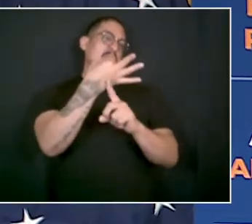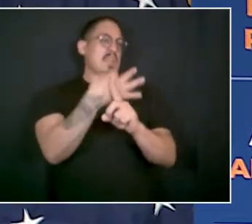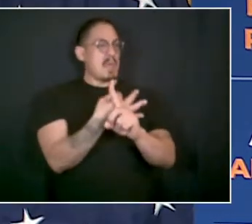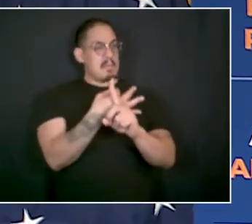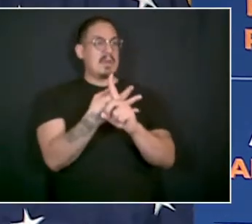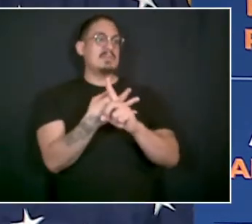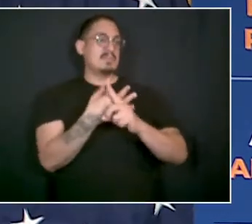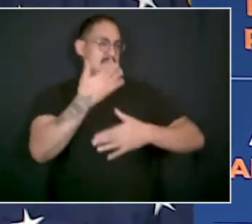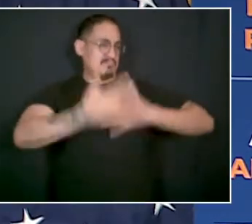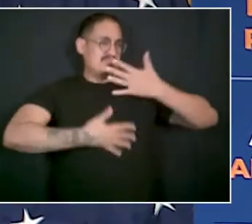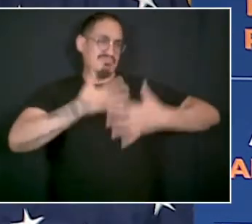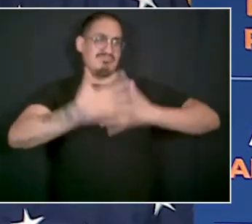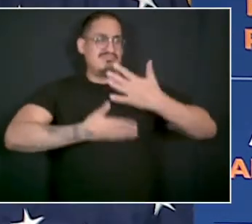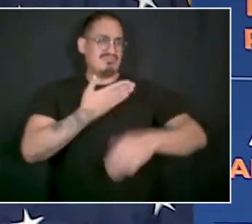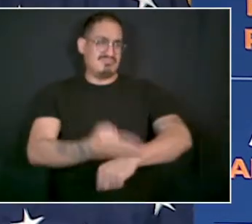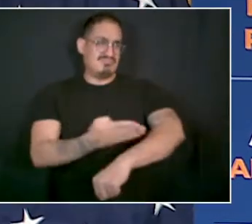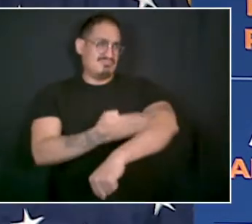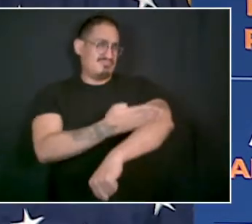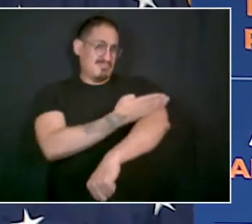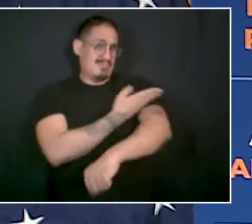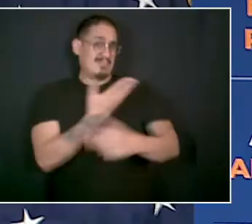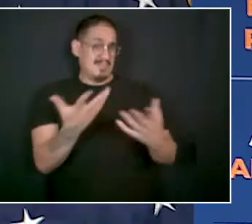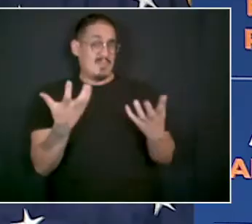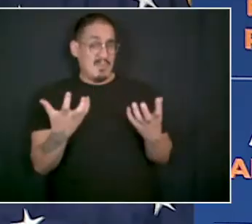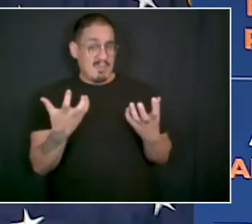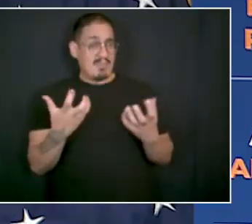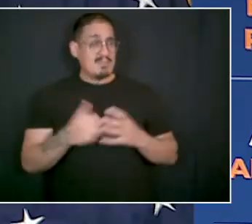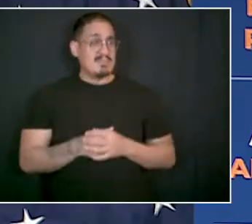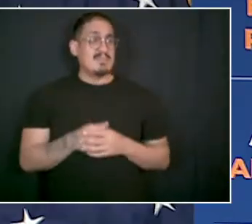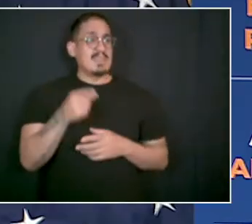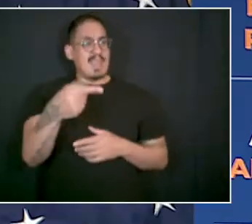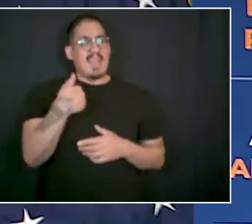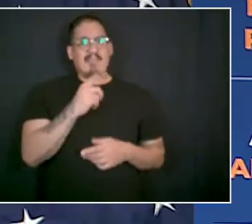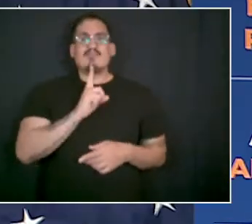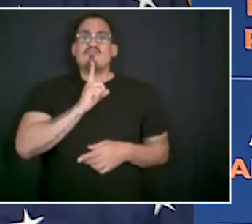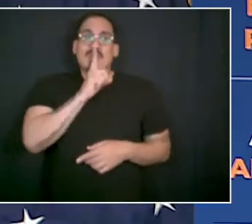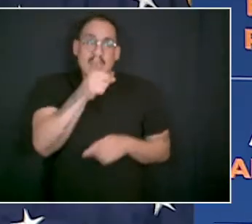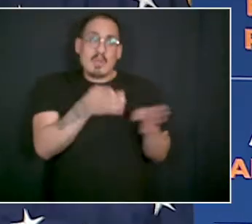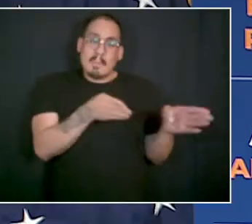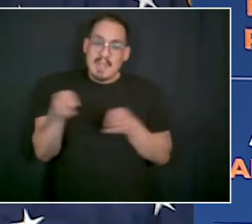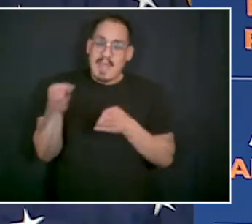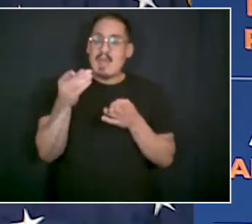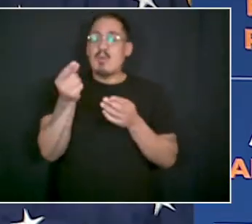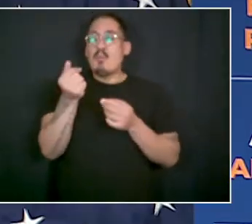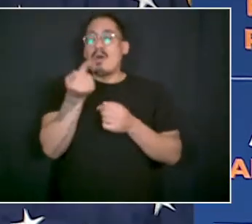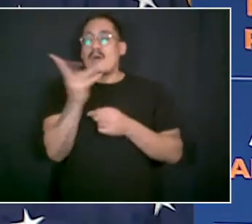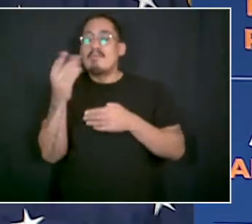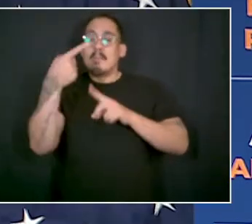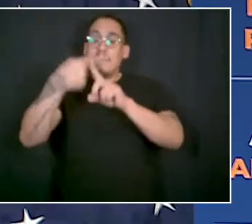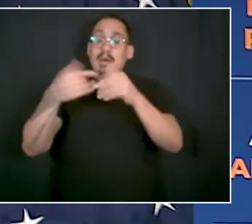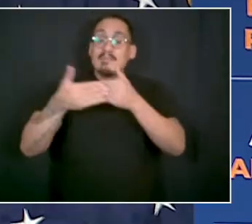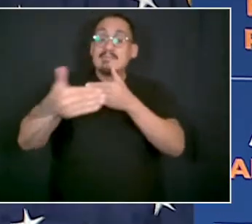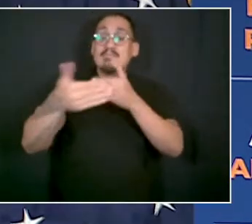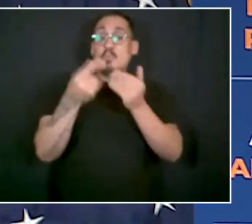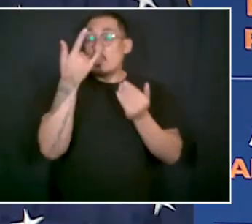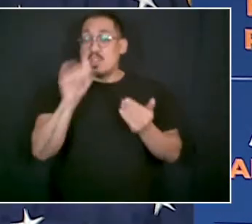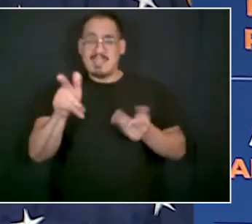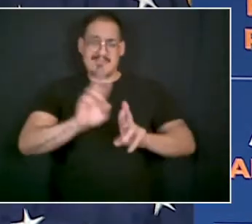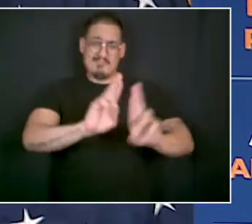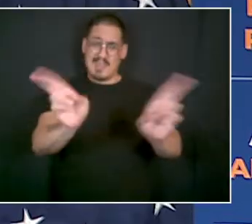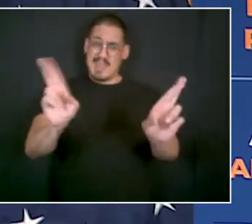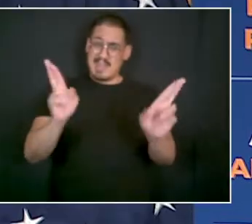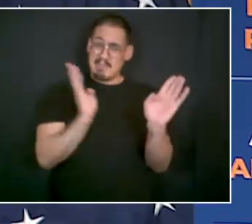that he wants to do. He came in with a real plan of what he wants to do in the next couple of months. And we got a lot of stuff we're going to get done in the